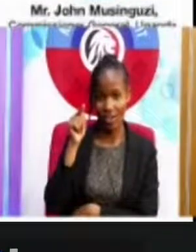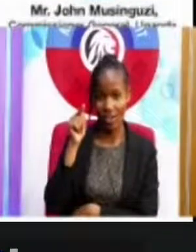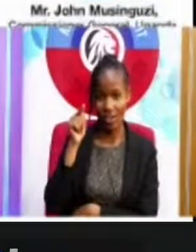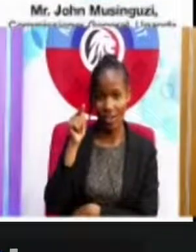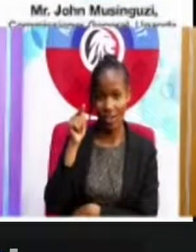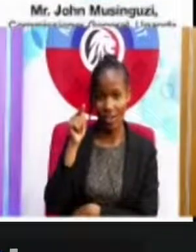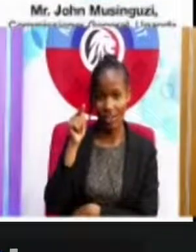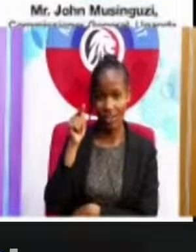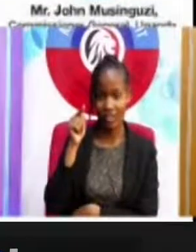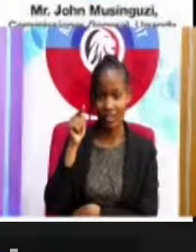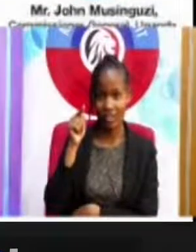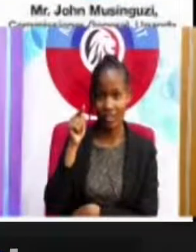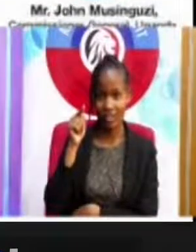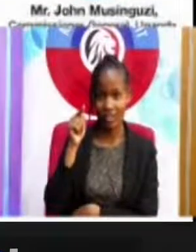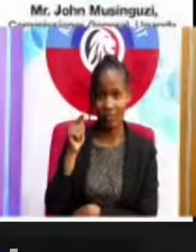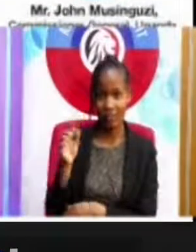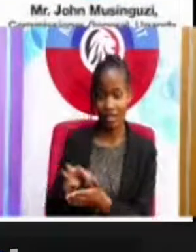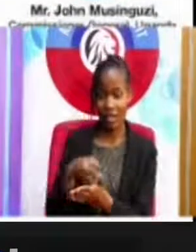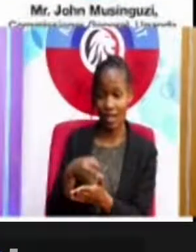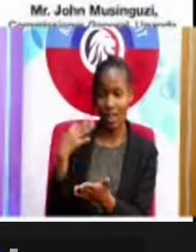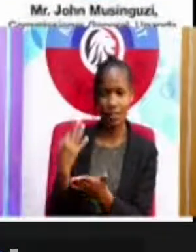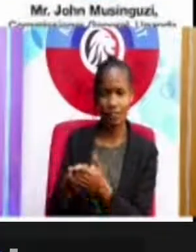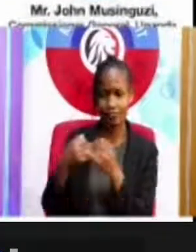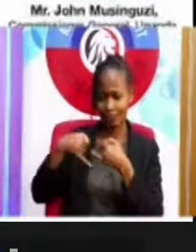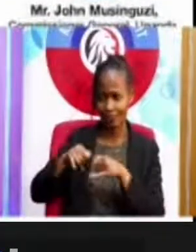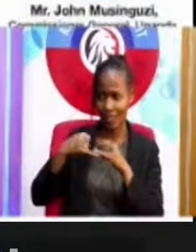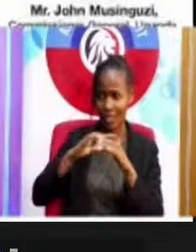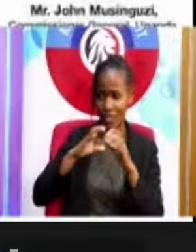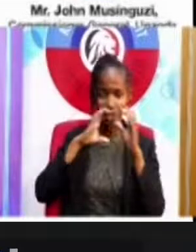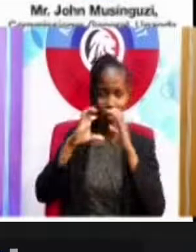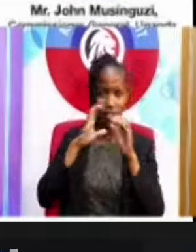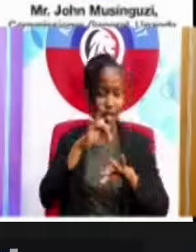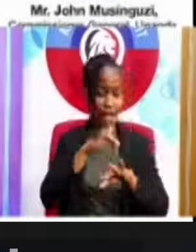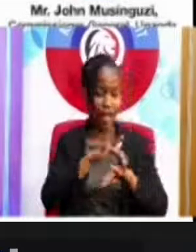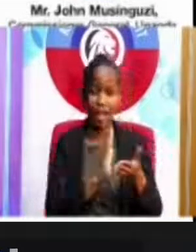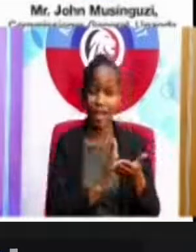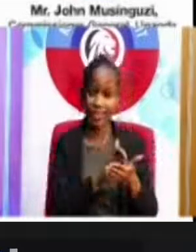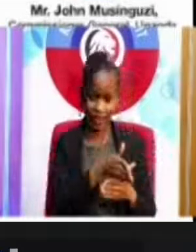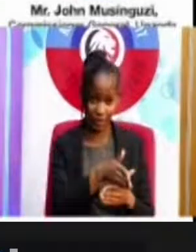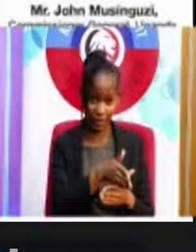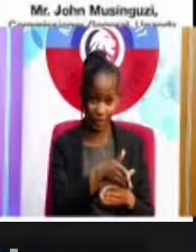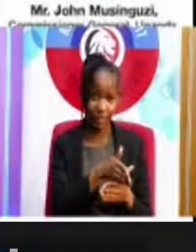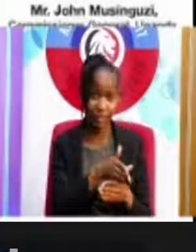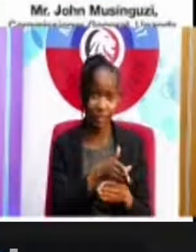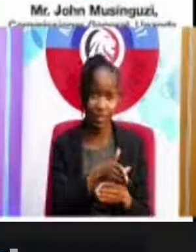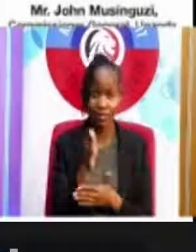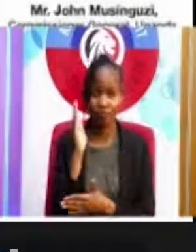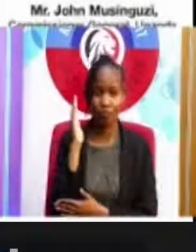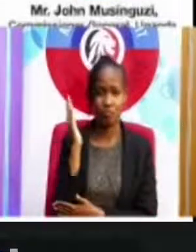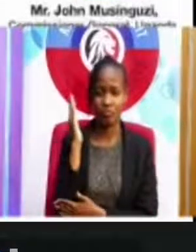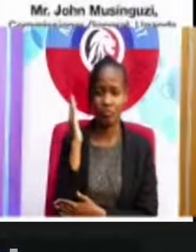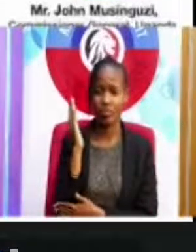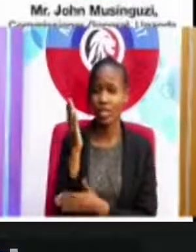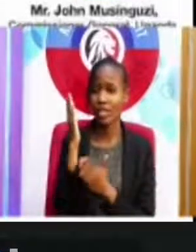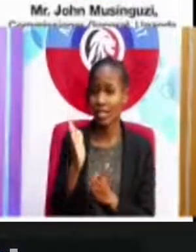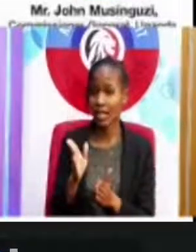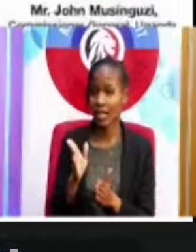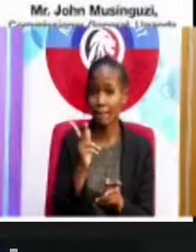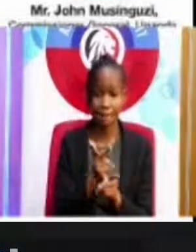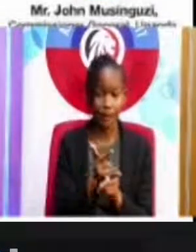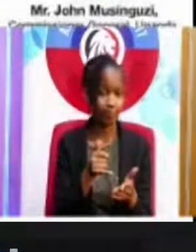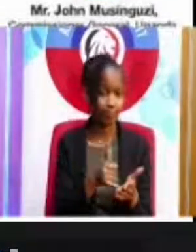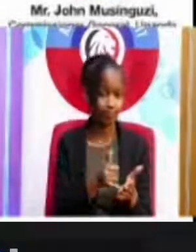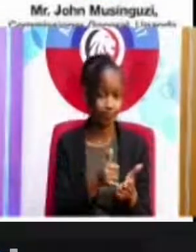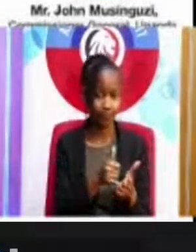failed attempt to communicate earlier. True, as facilitators put it, I'm in